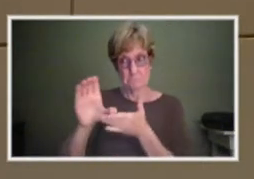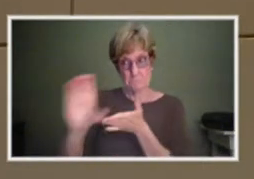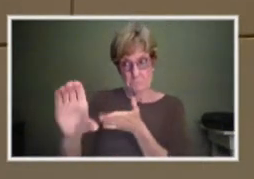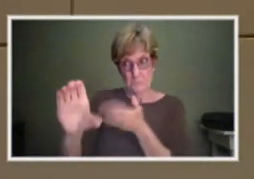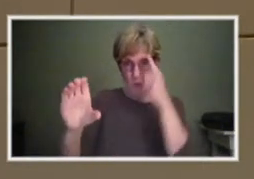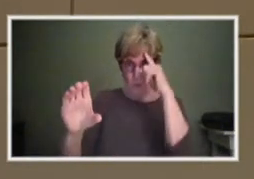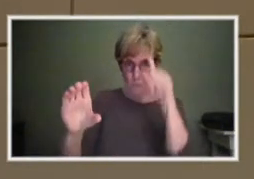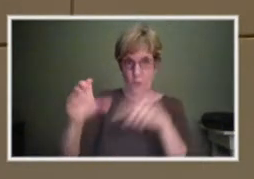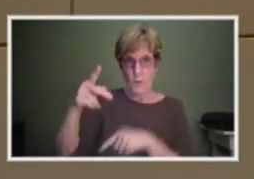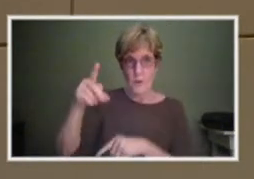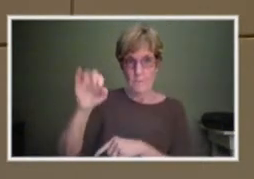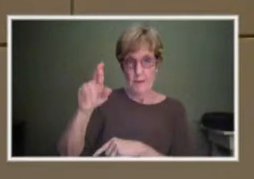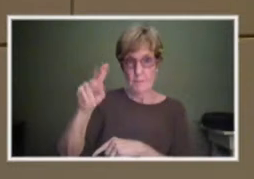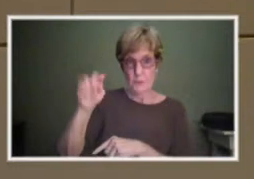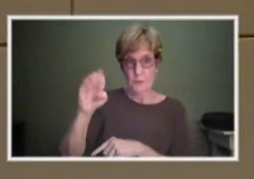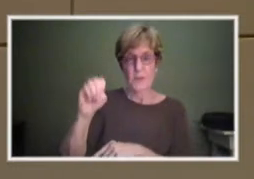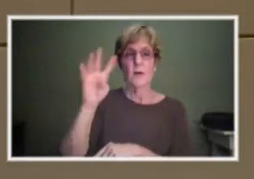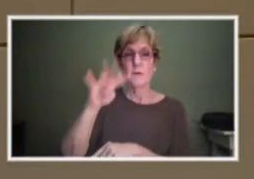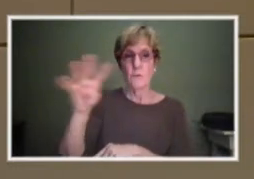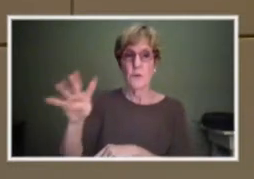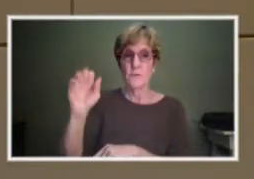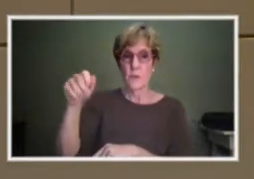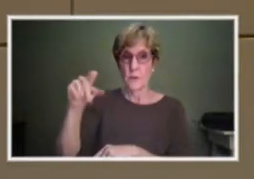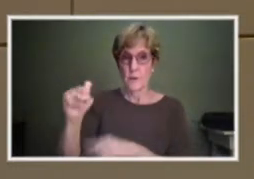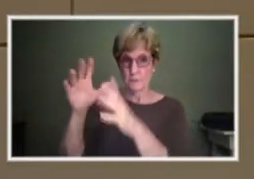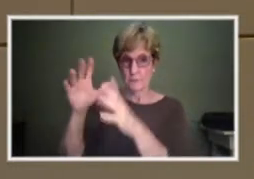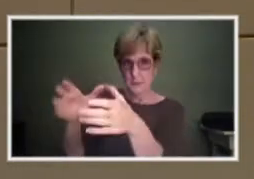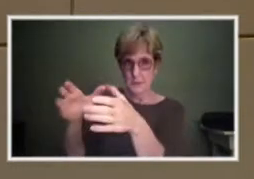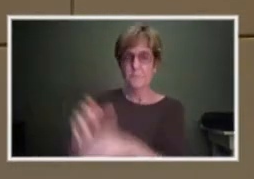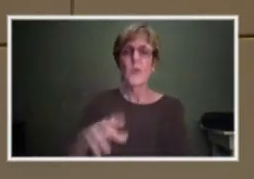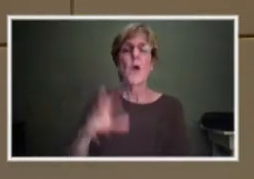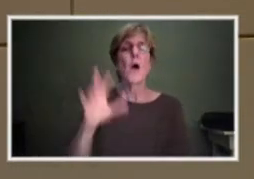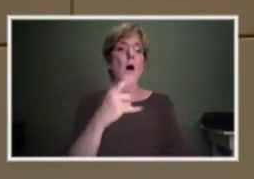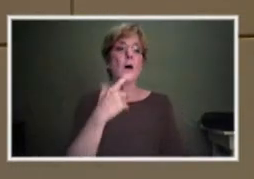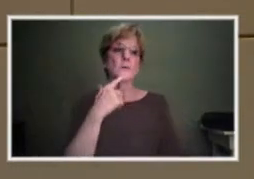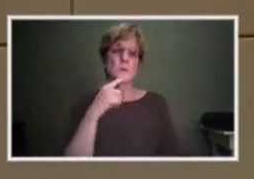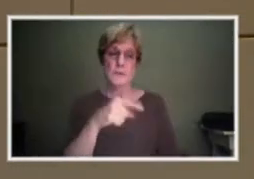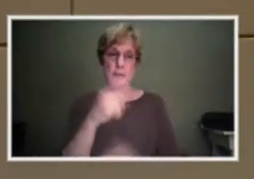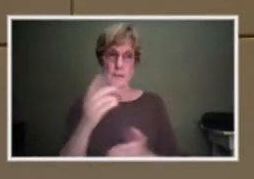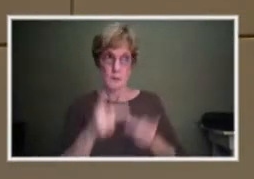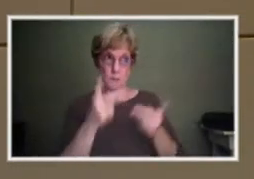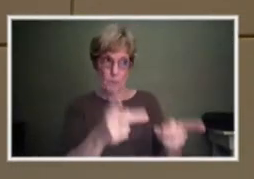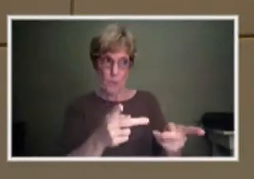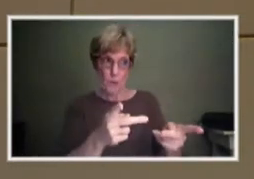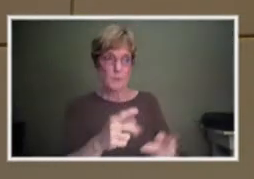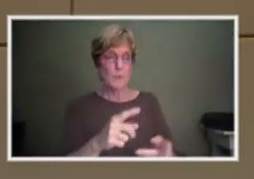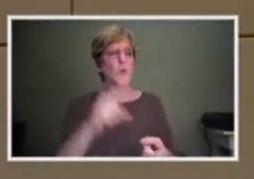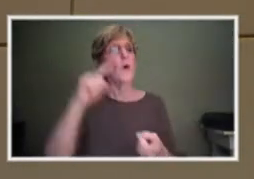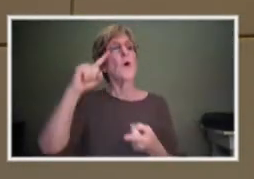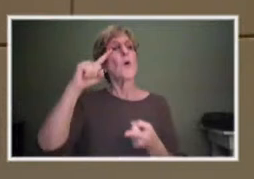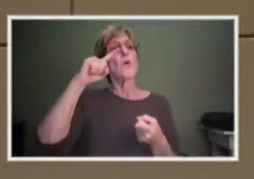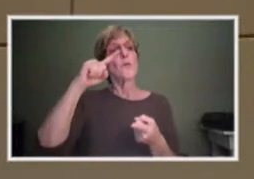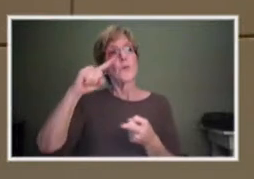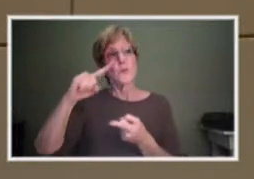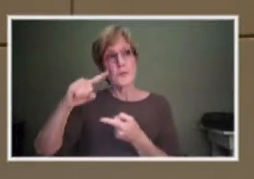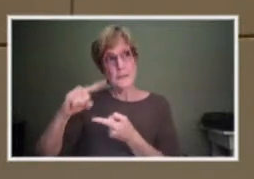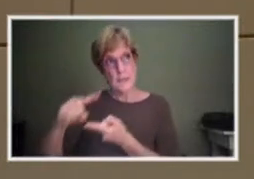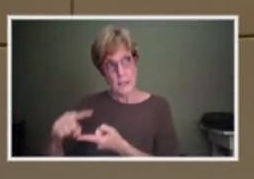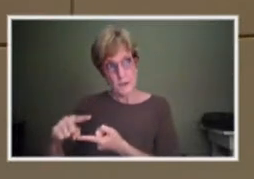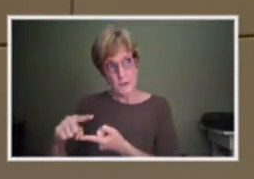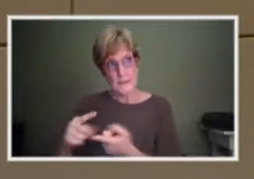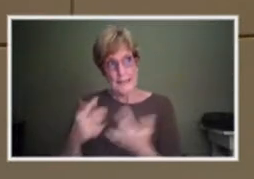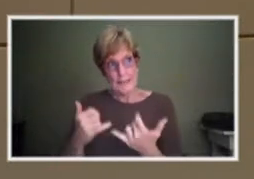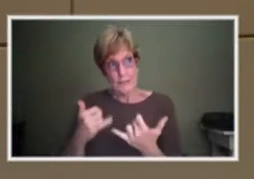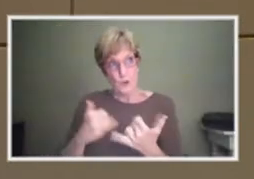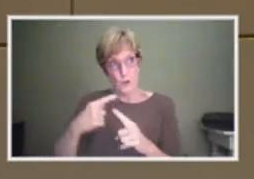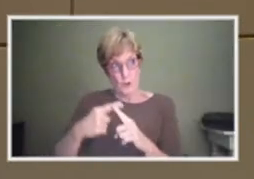it's 44 units. We're also saying, according to this proposal, that there will be a reduction in the current rental cost